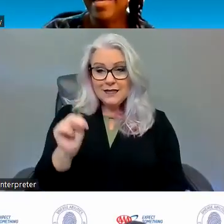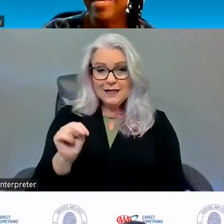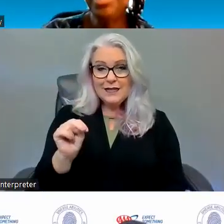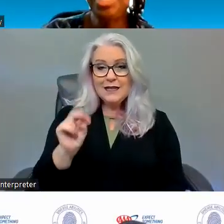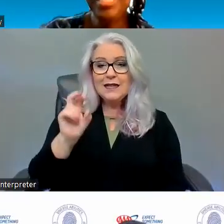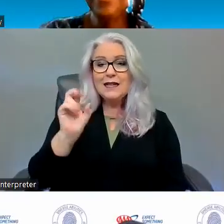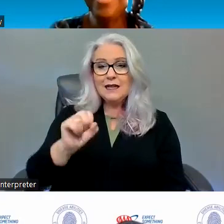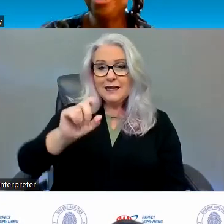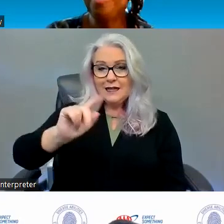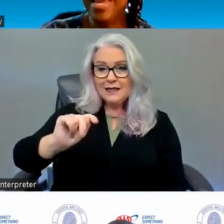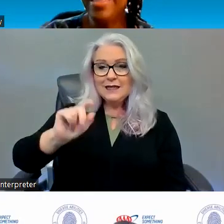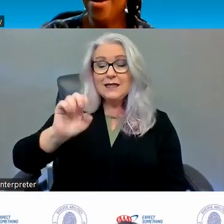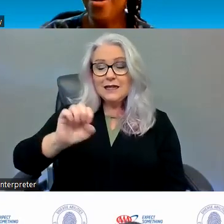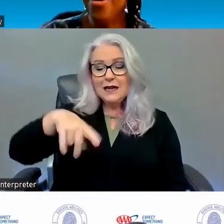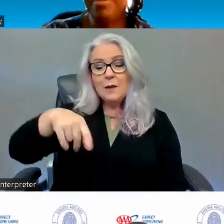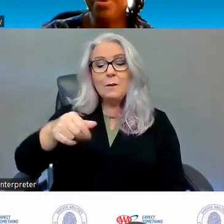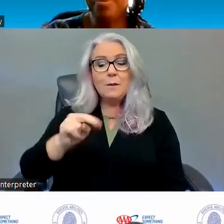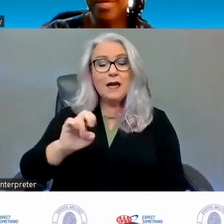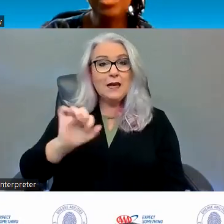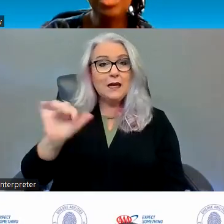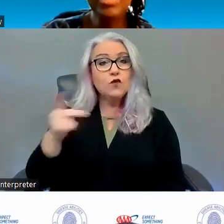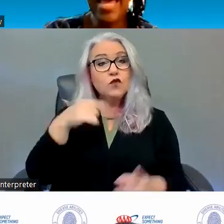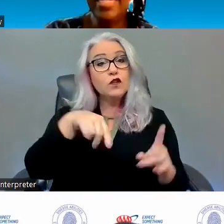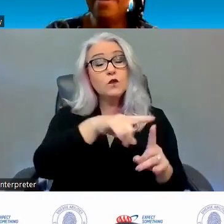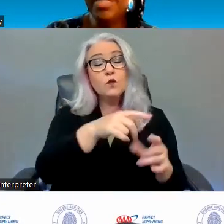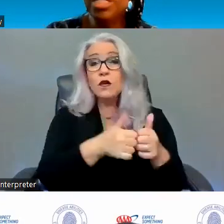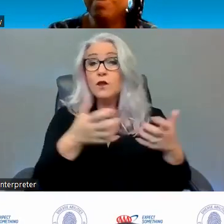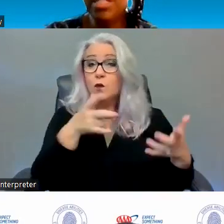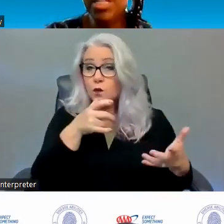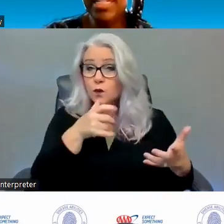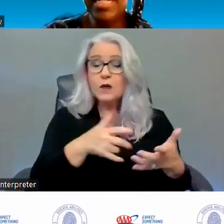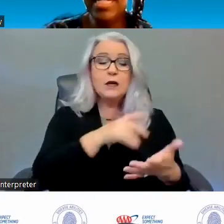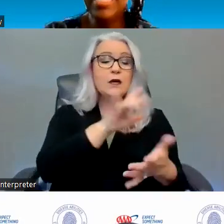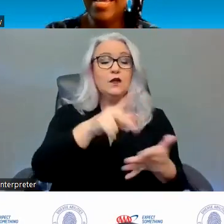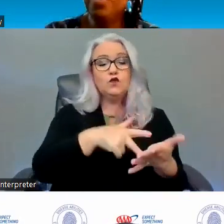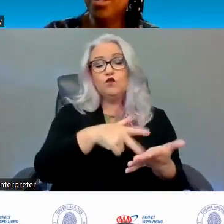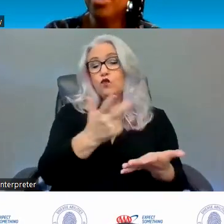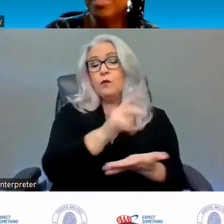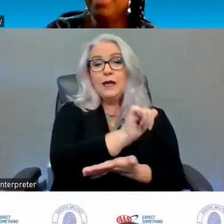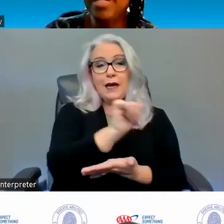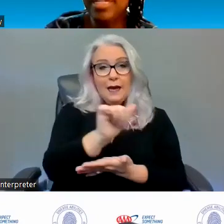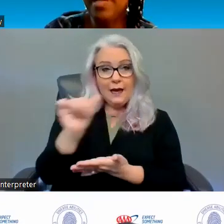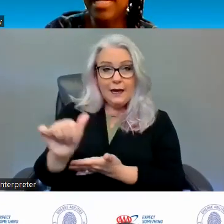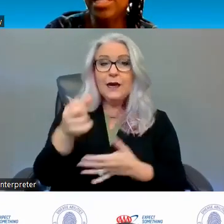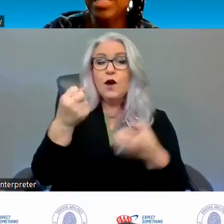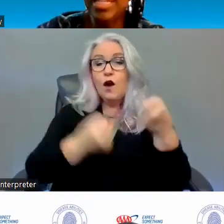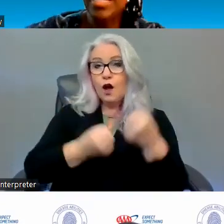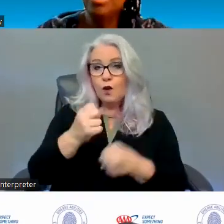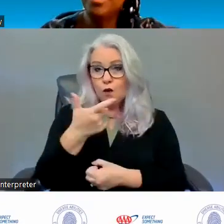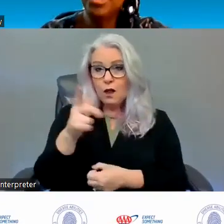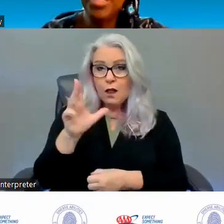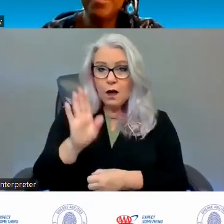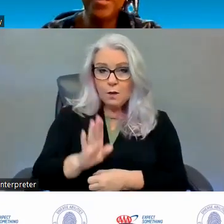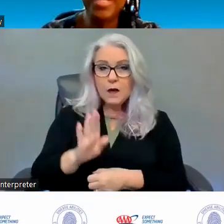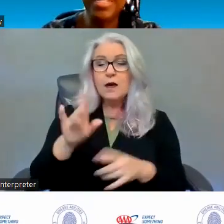Stepanek, and she is with AAA, the Auto Club Group. She's a talent acquisition specialist and works with university relations. So I'm